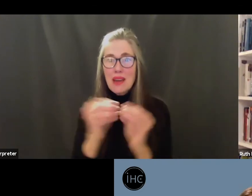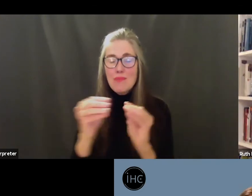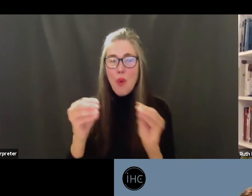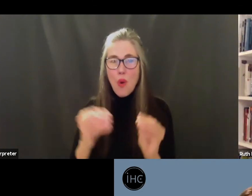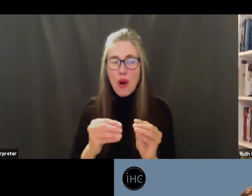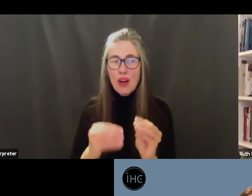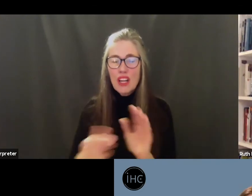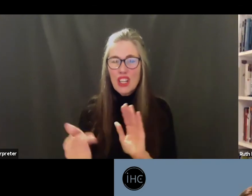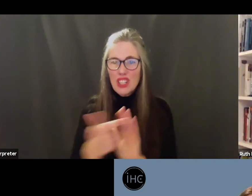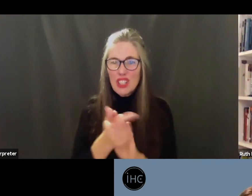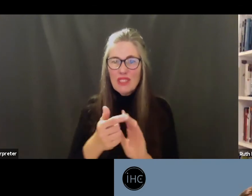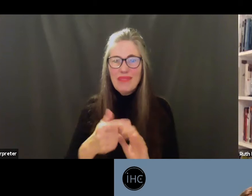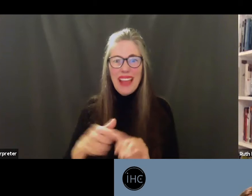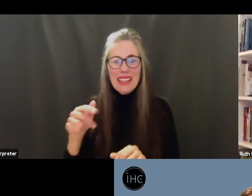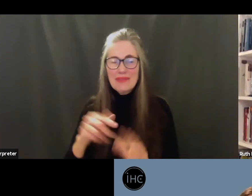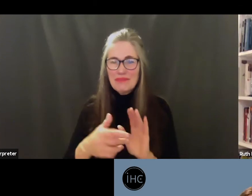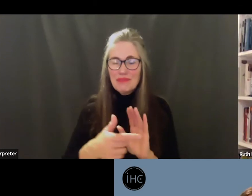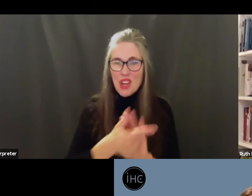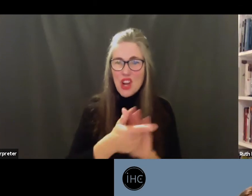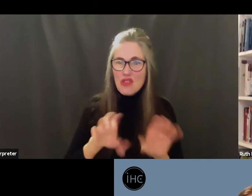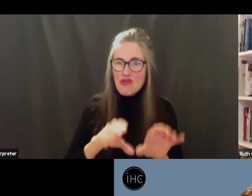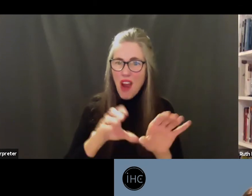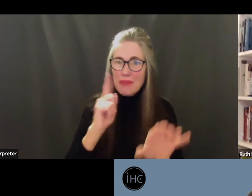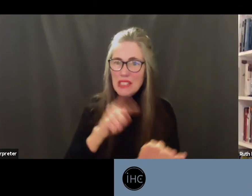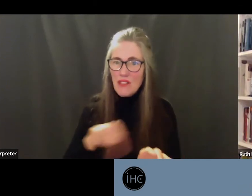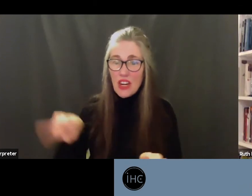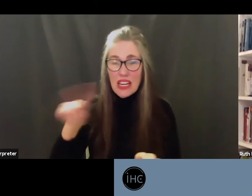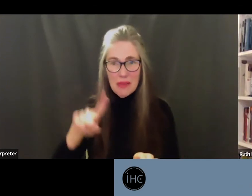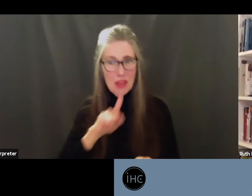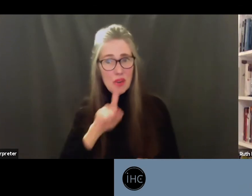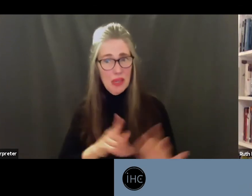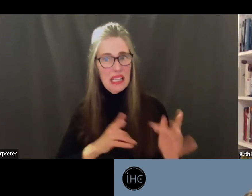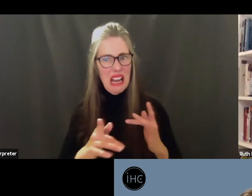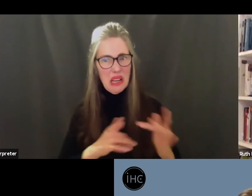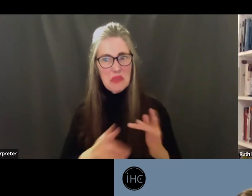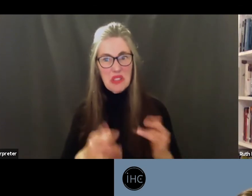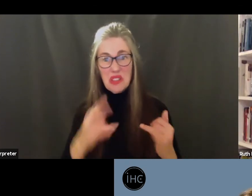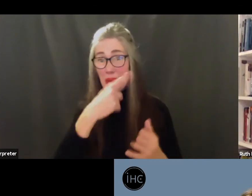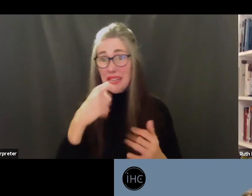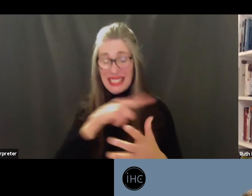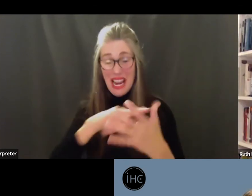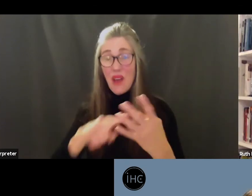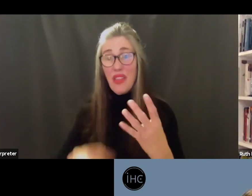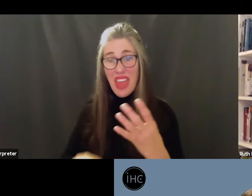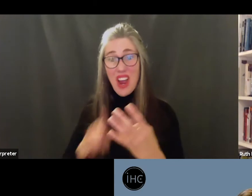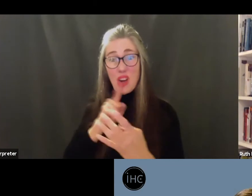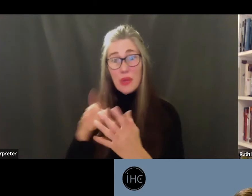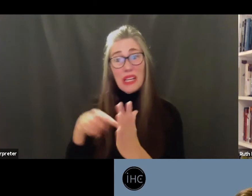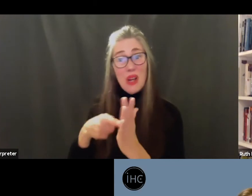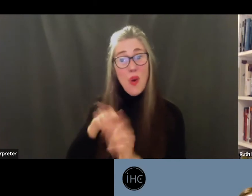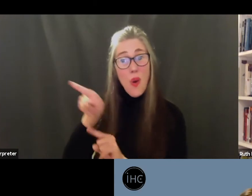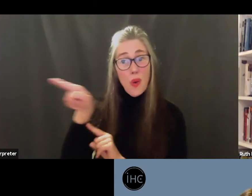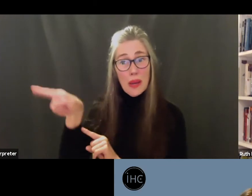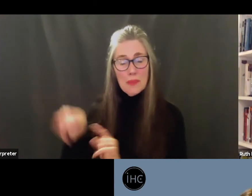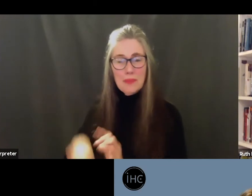I'm really concerned about that. So I want to piggyback a question onto this. You said that Trump didn't